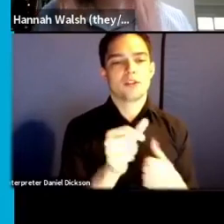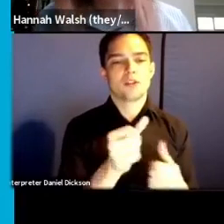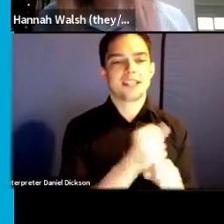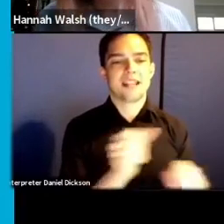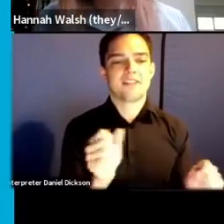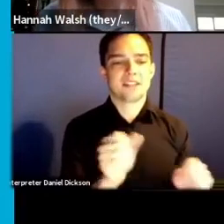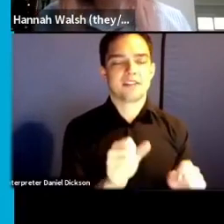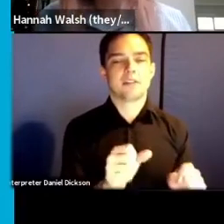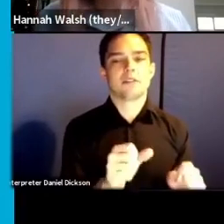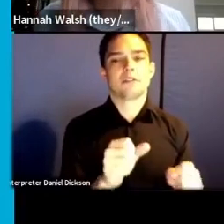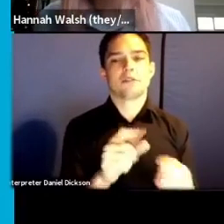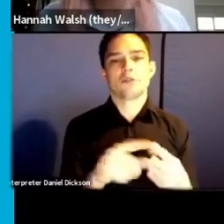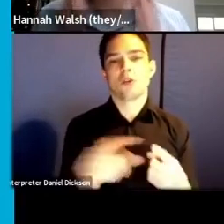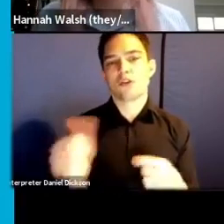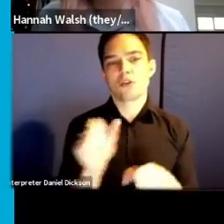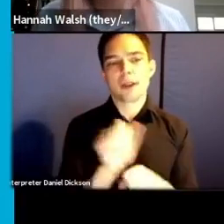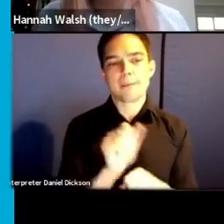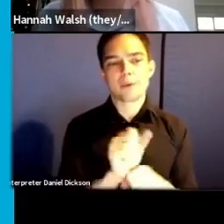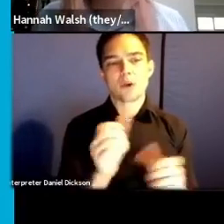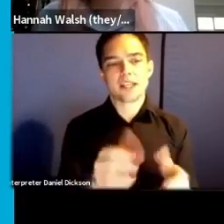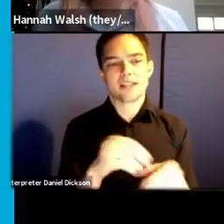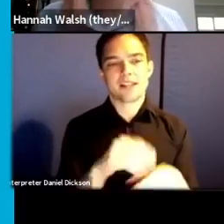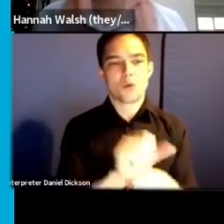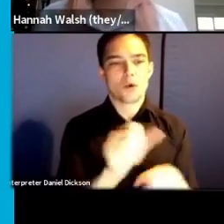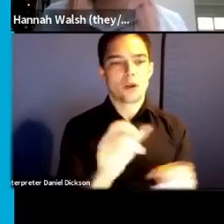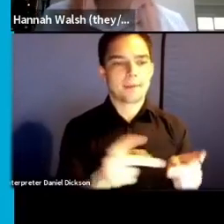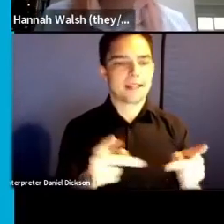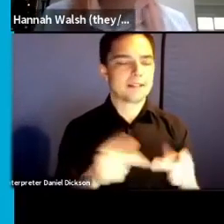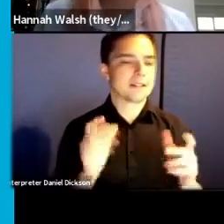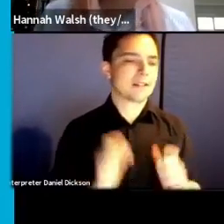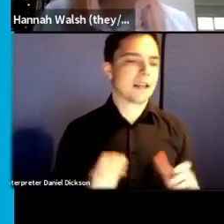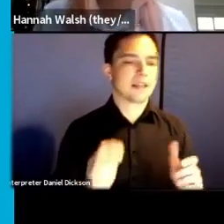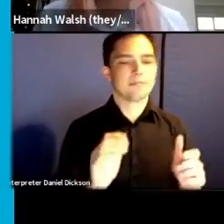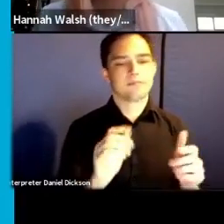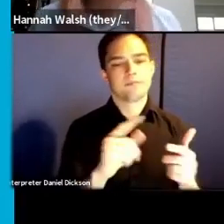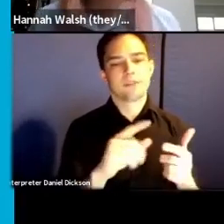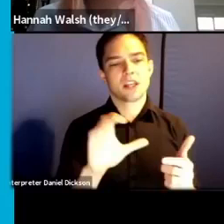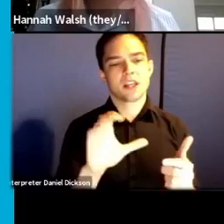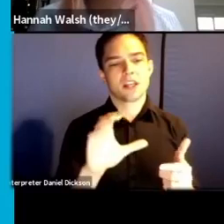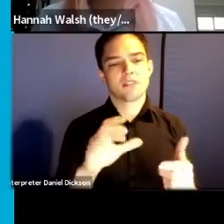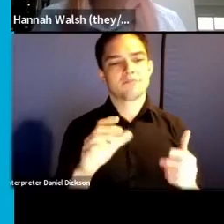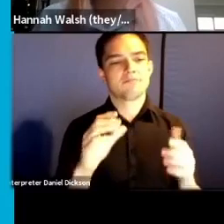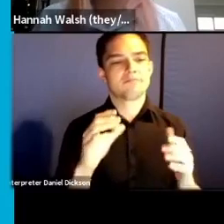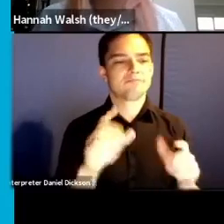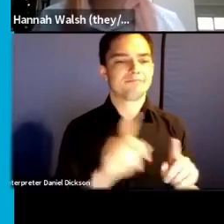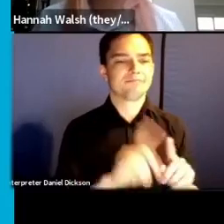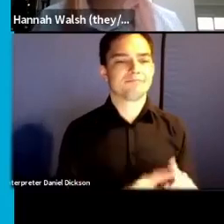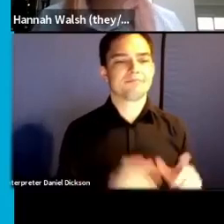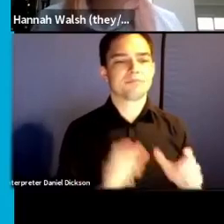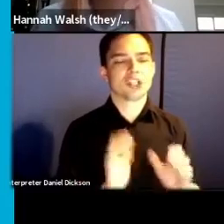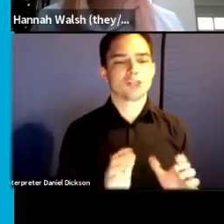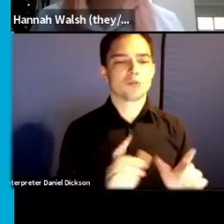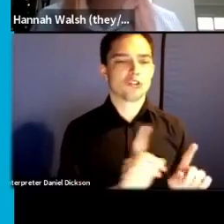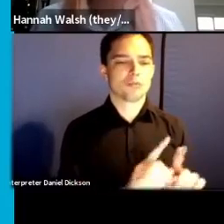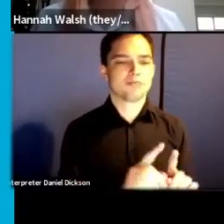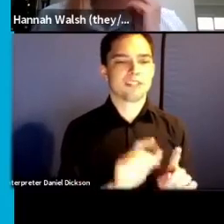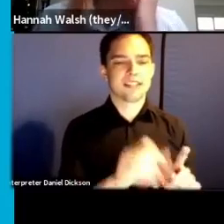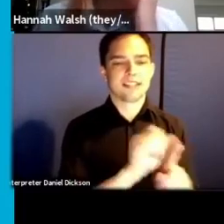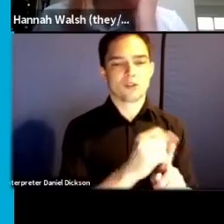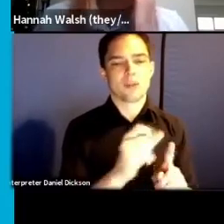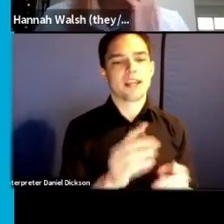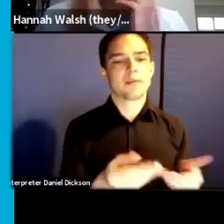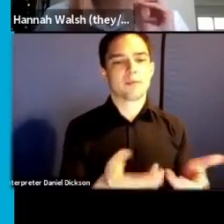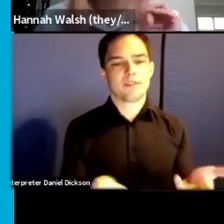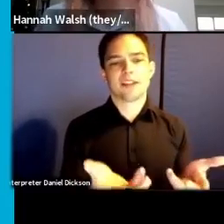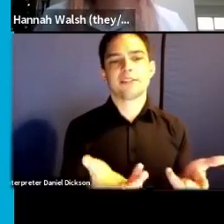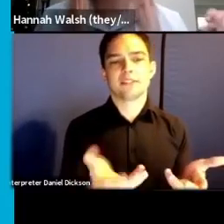other employees in that workplace, clients, customers. So in this situation, they can administer COVID-19